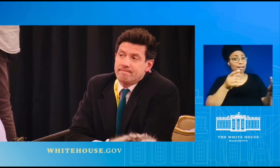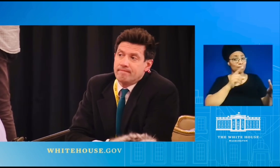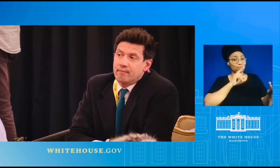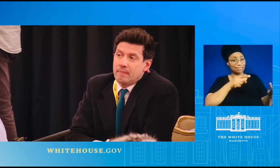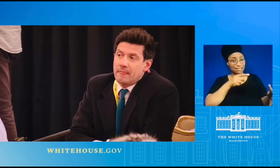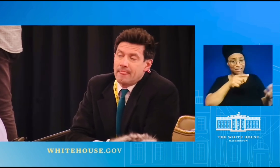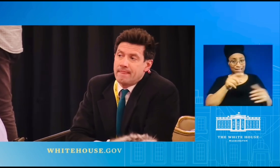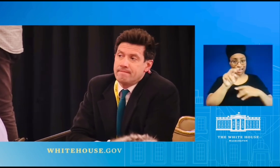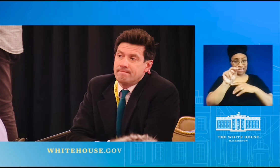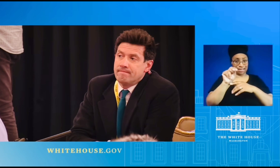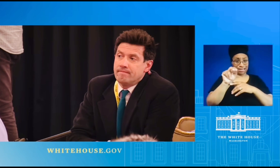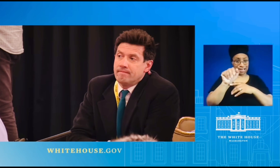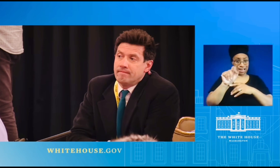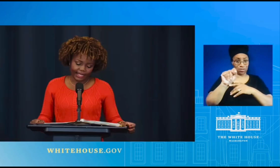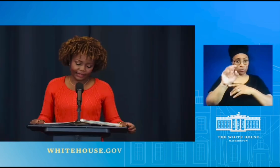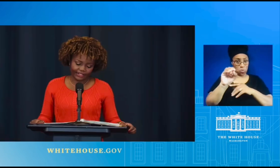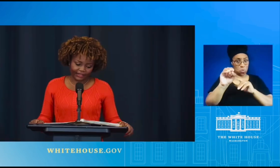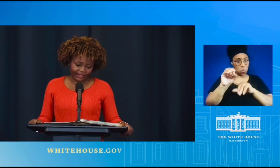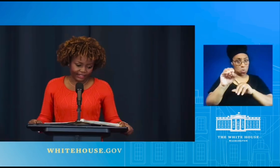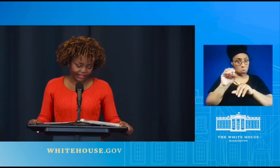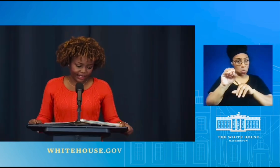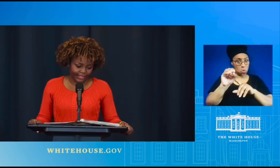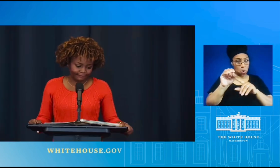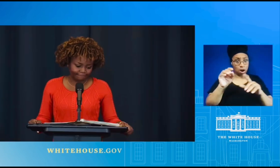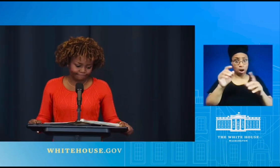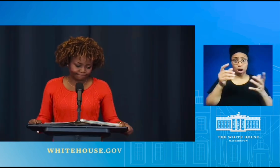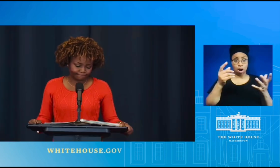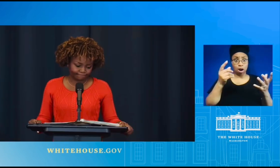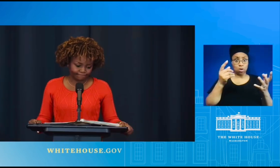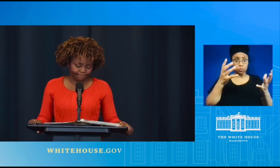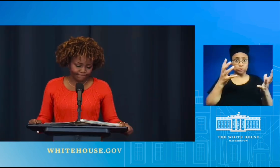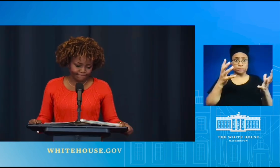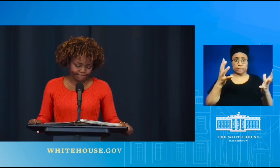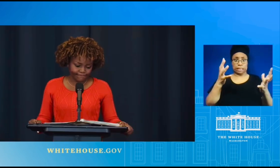plane oh so look i'll say this um